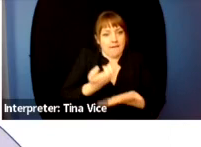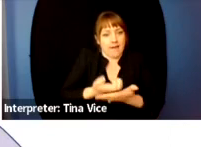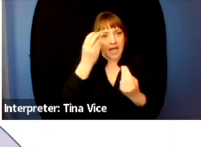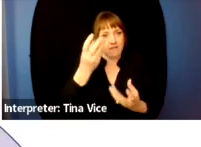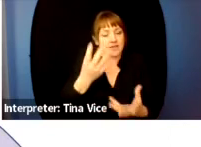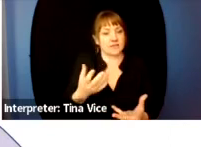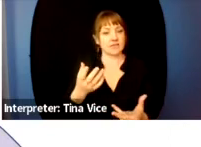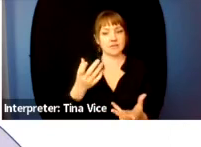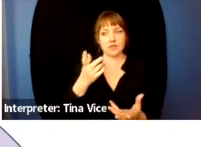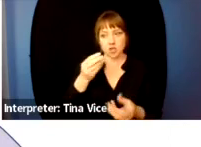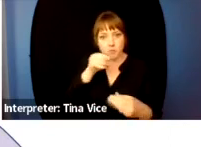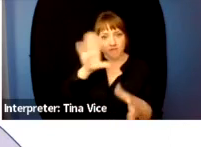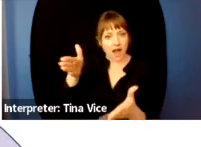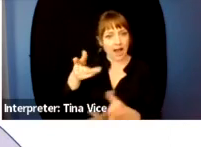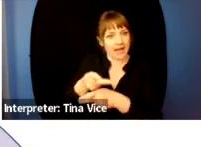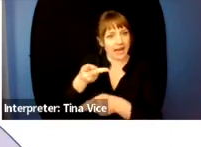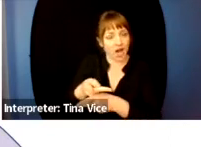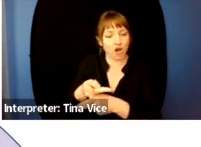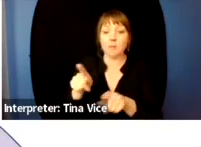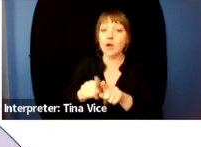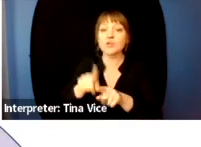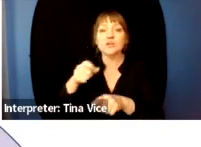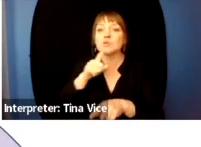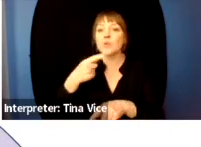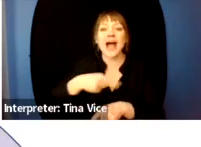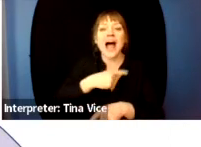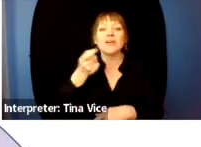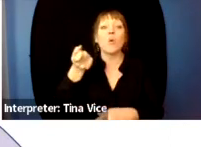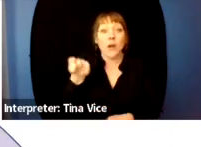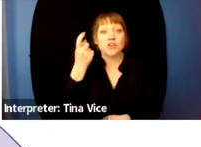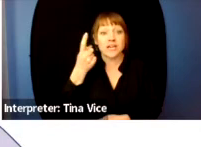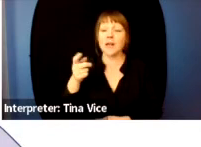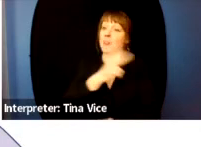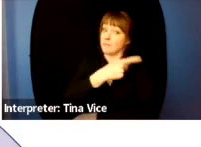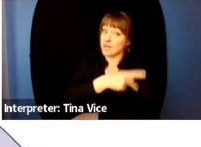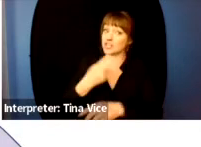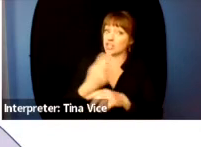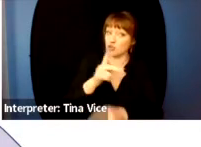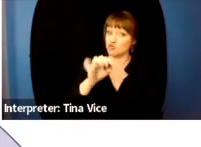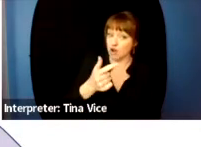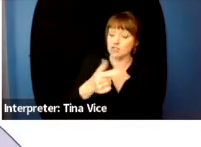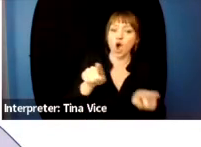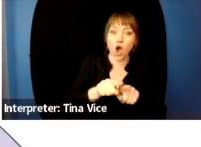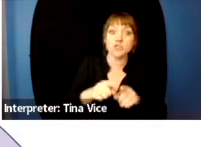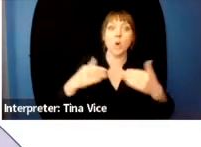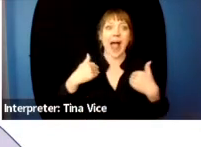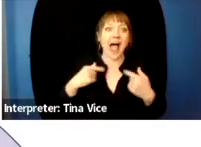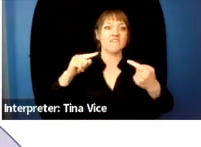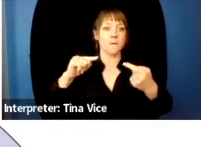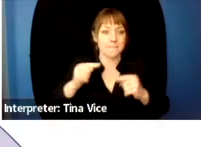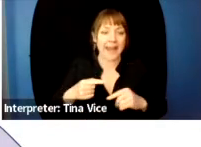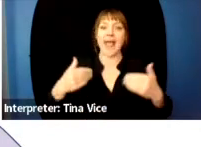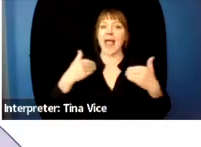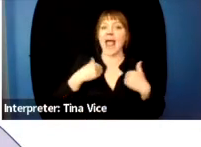care. And we need to make sure that we're understanding that patients who use drugs also have pain, have